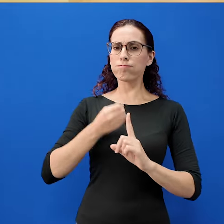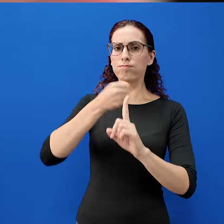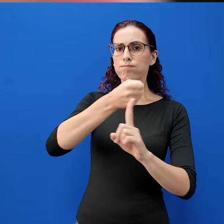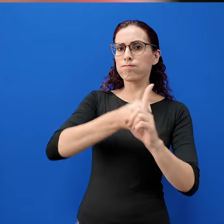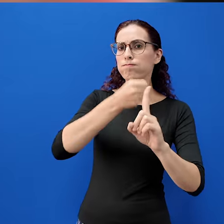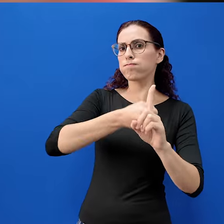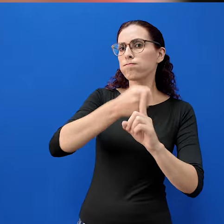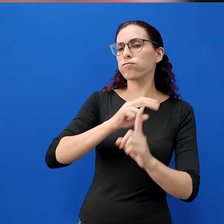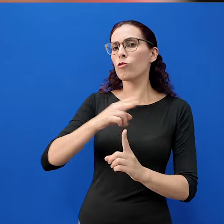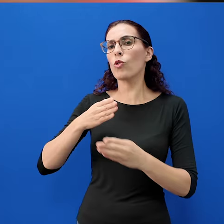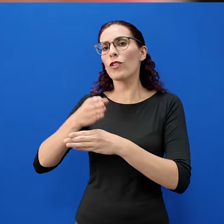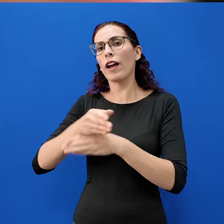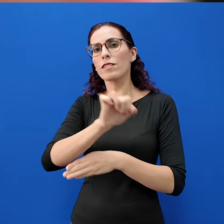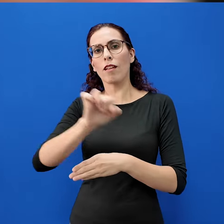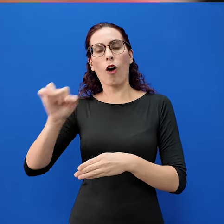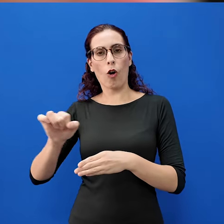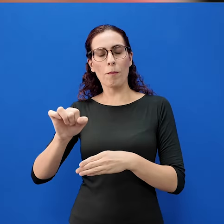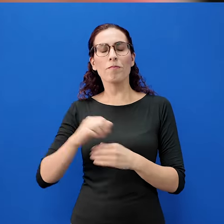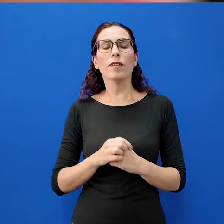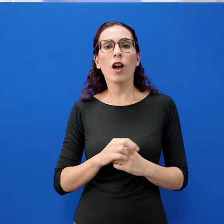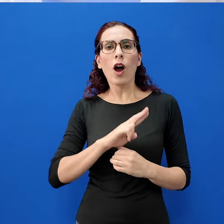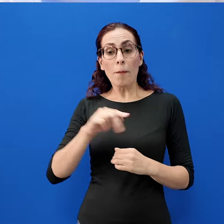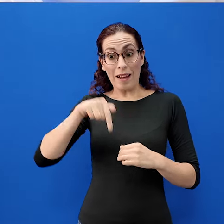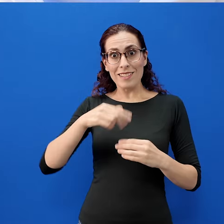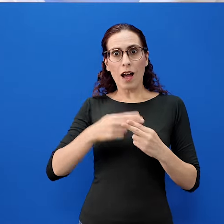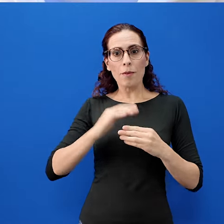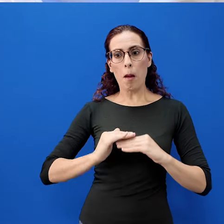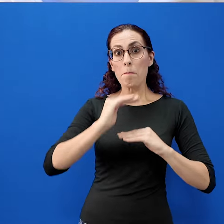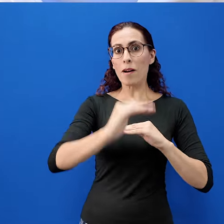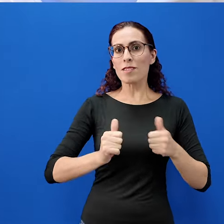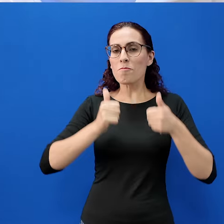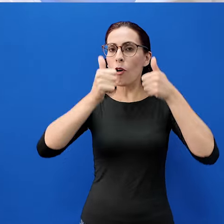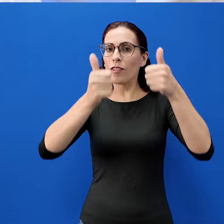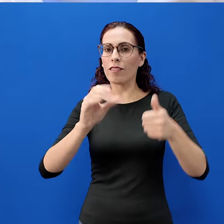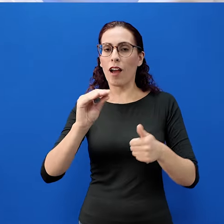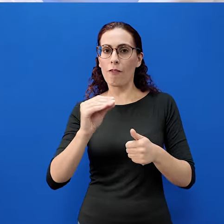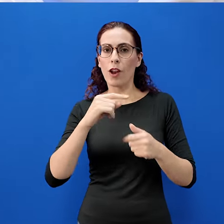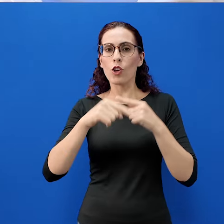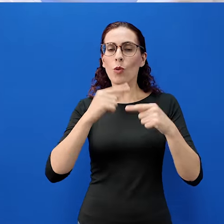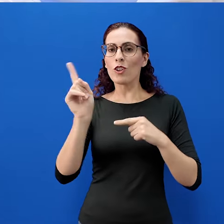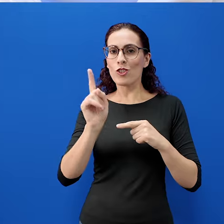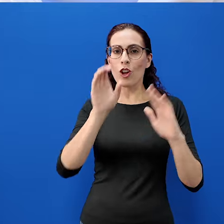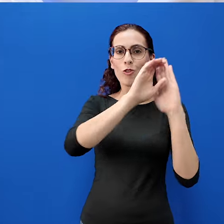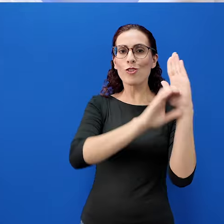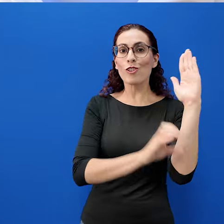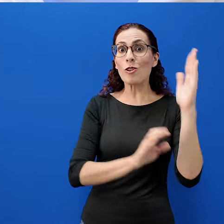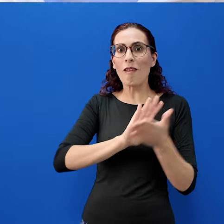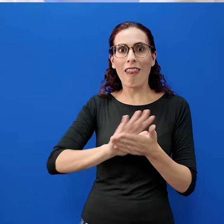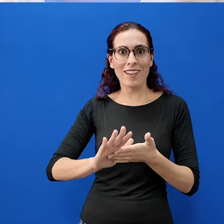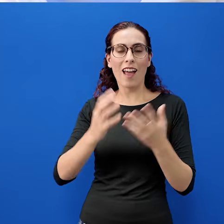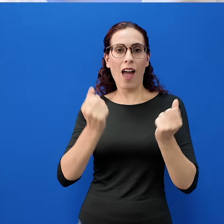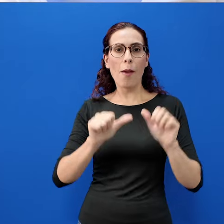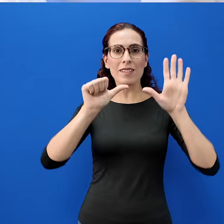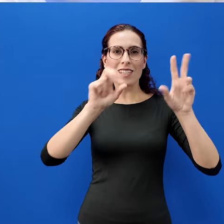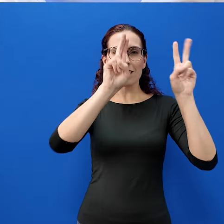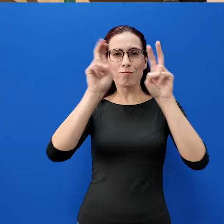and support other autistic youth. We've just hit a big milestone. The Activate academic curriculum is complete. It includes 6